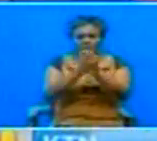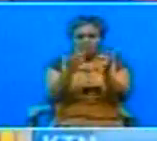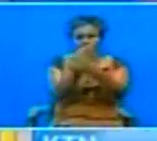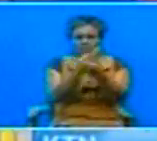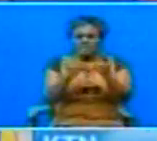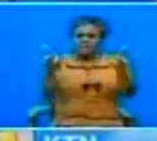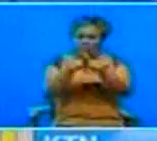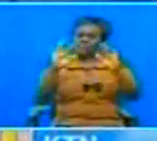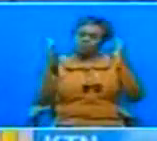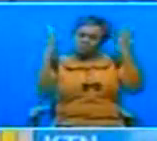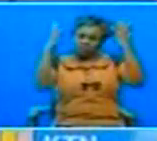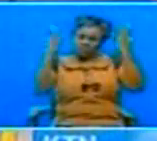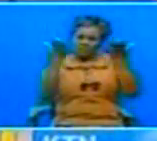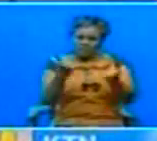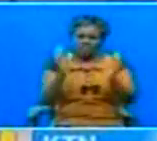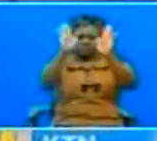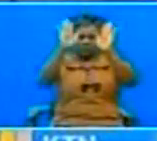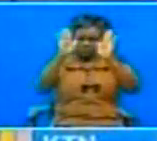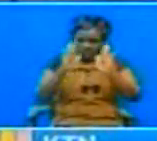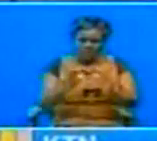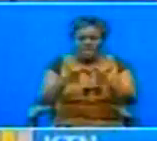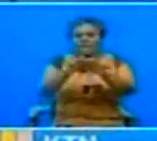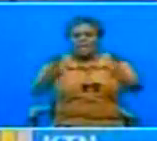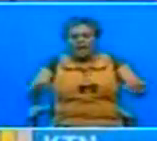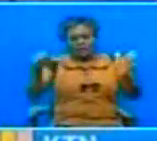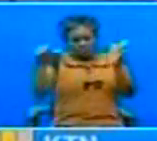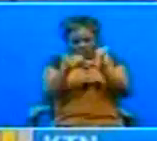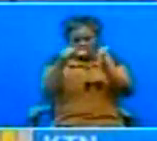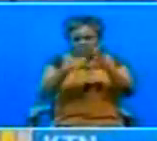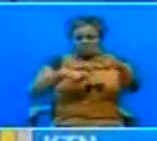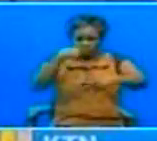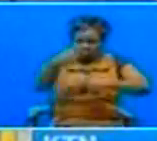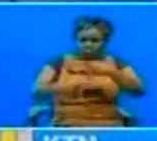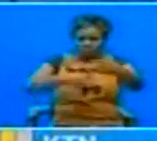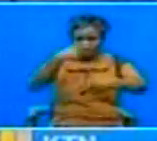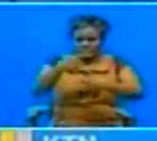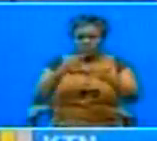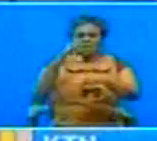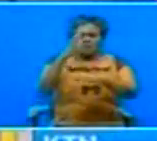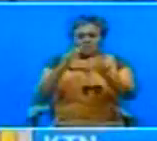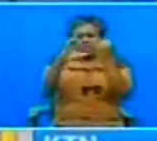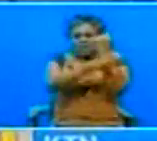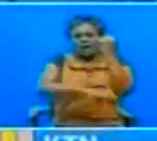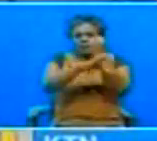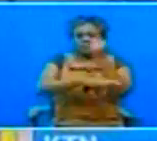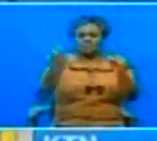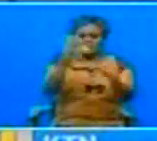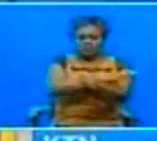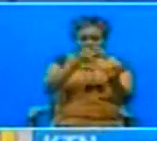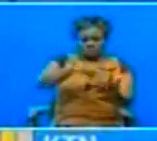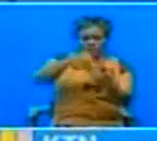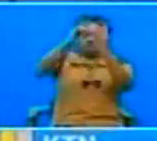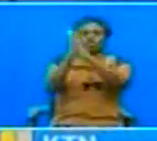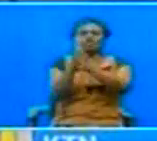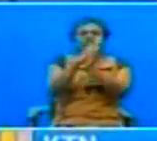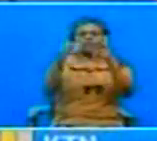Kenya prepares to celebrate this key anniversary, land issues continue to take center stage across the country. We begin our special coverage